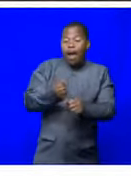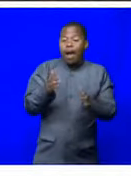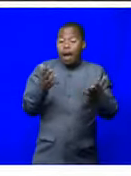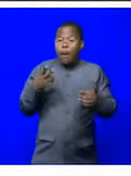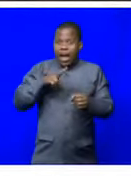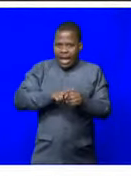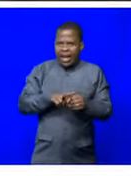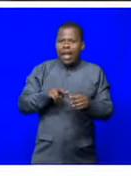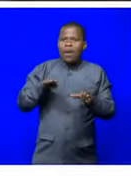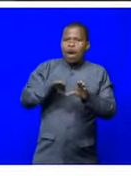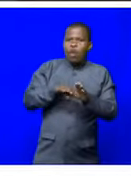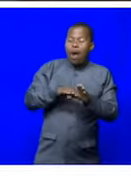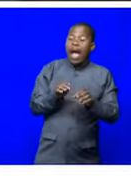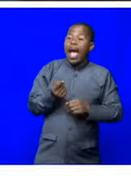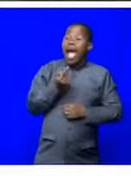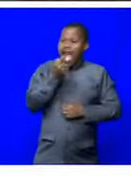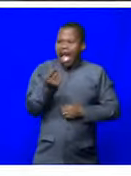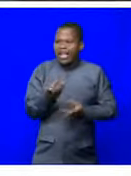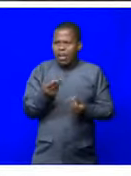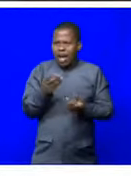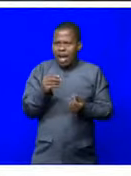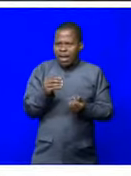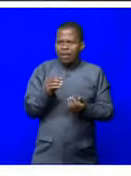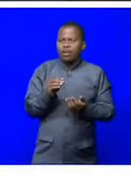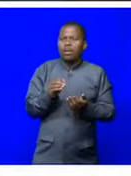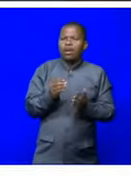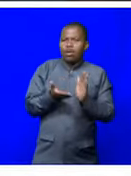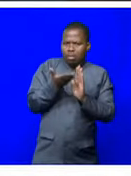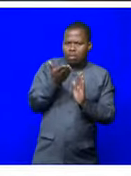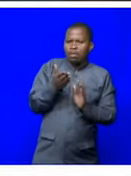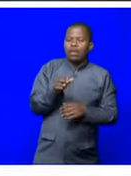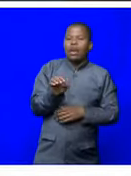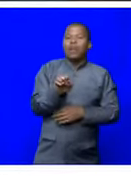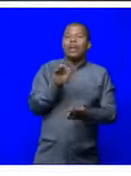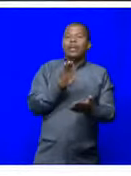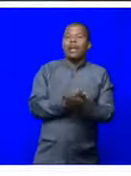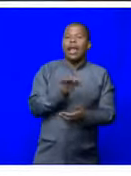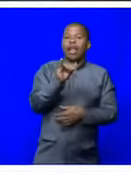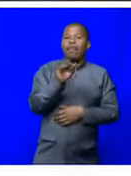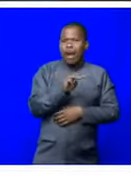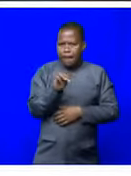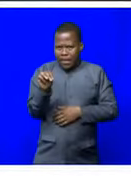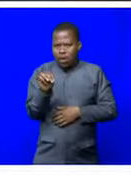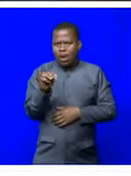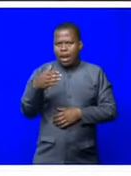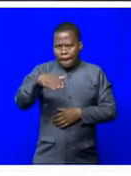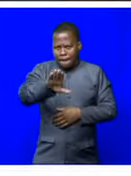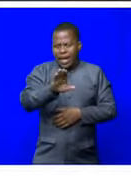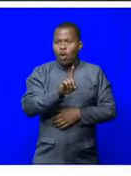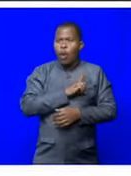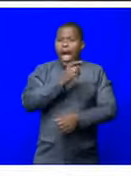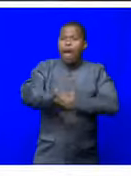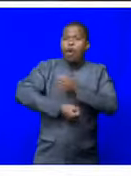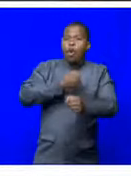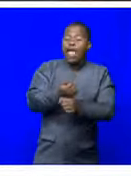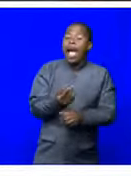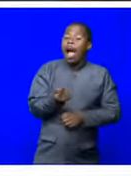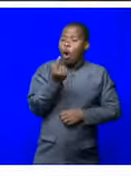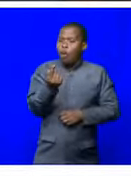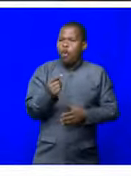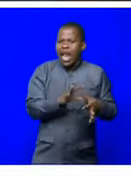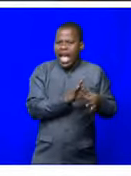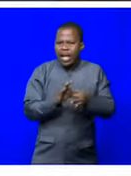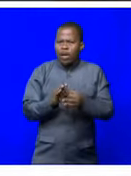ngcono nayingangetwa le mali ifike kulo 11 million emalangeni lehlale imfuna njalo ngeminyaka lenhlangano